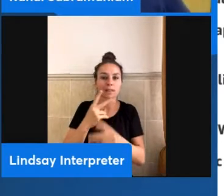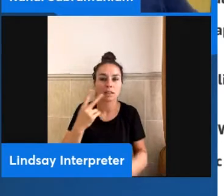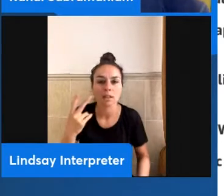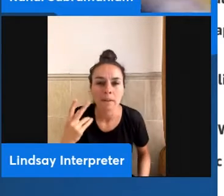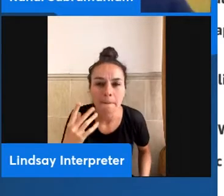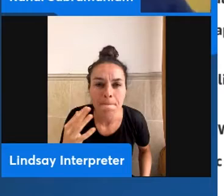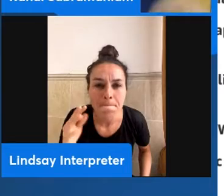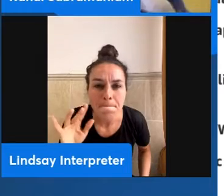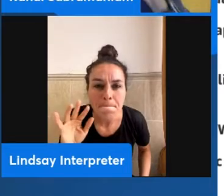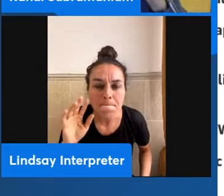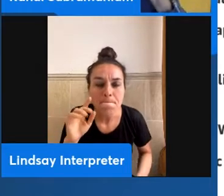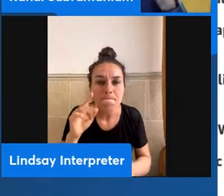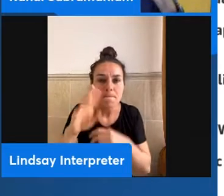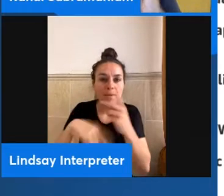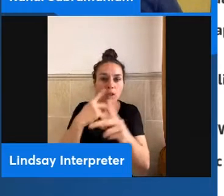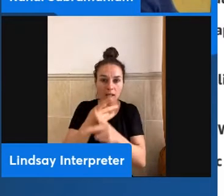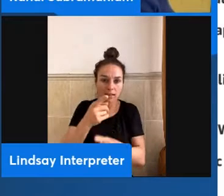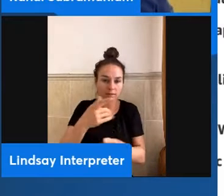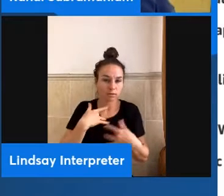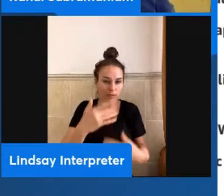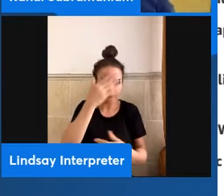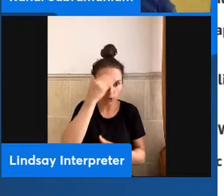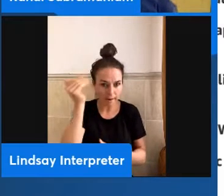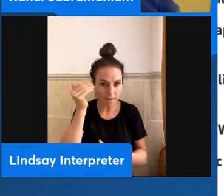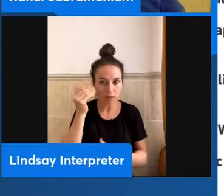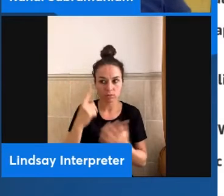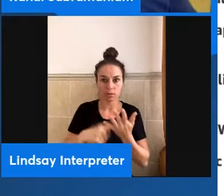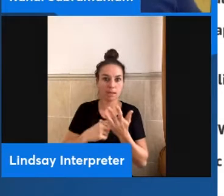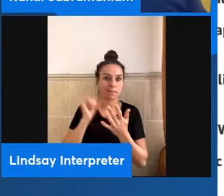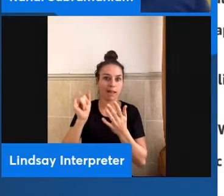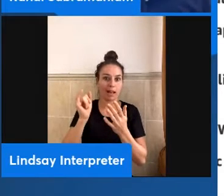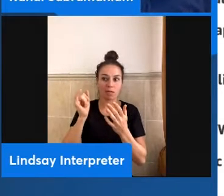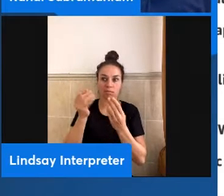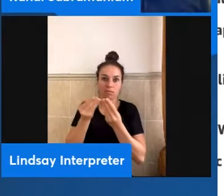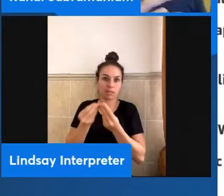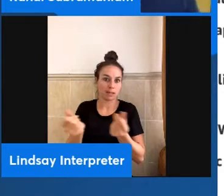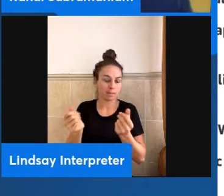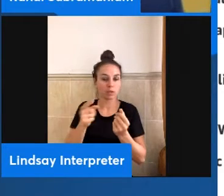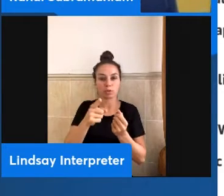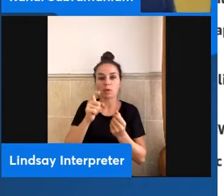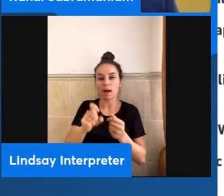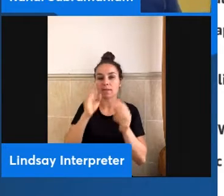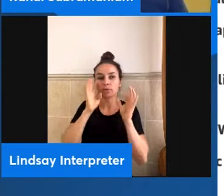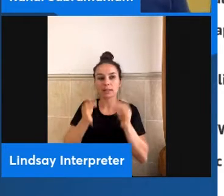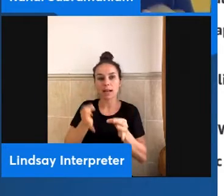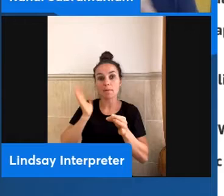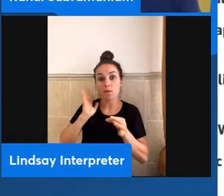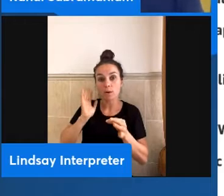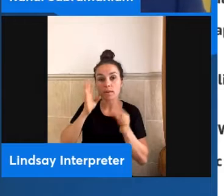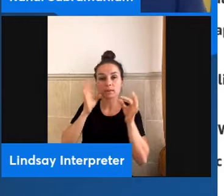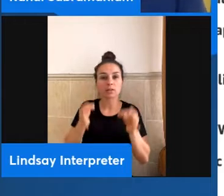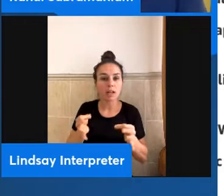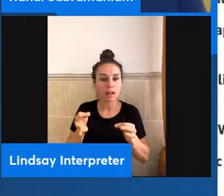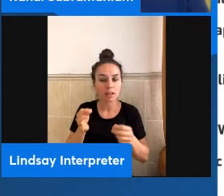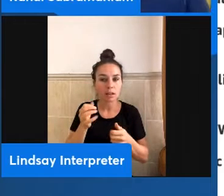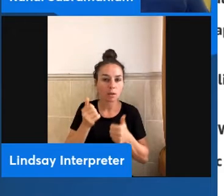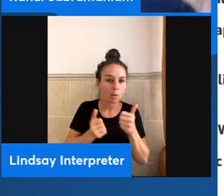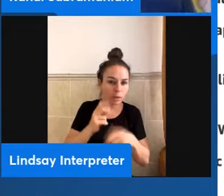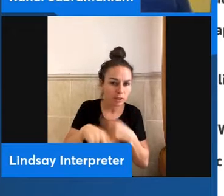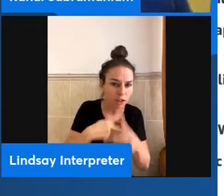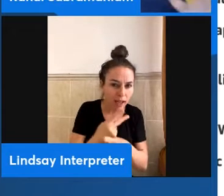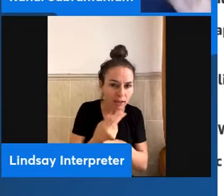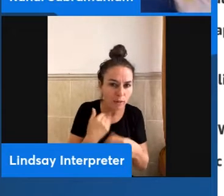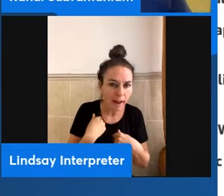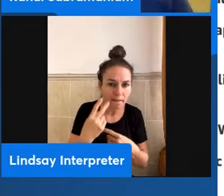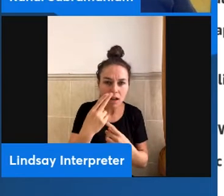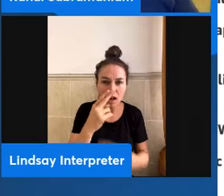that problem has kind of disappeared, but back in the day, you had to decide, whether you had para-virtual instances or hypervisors, and